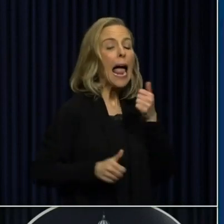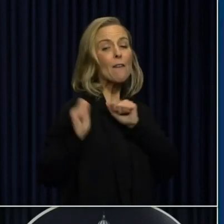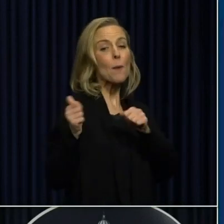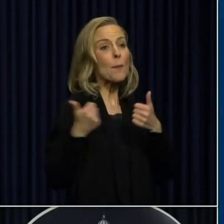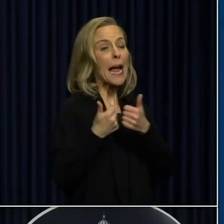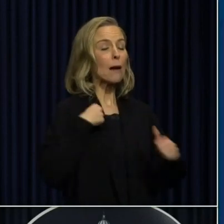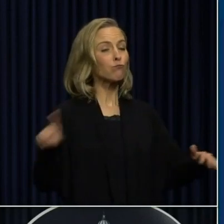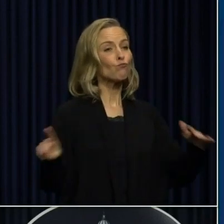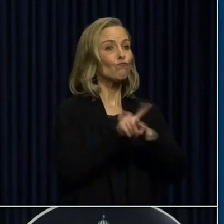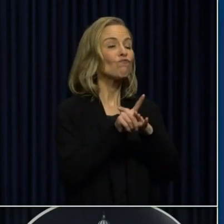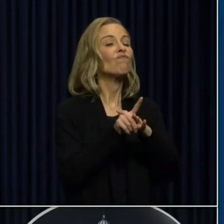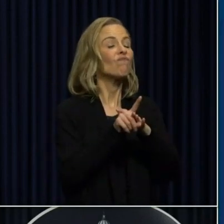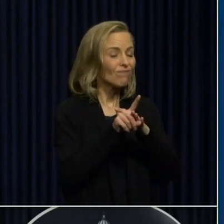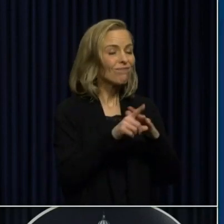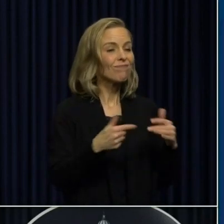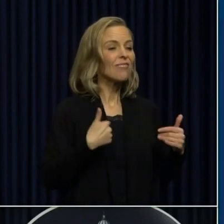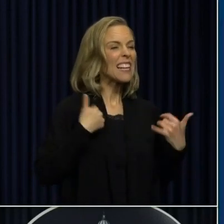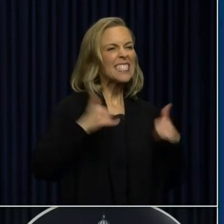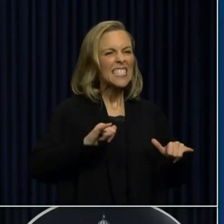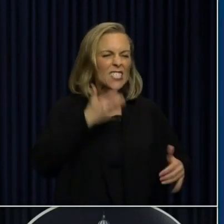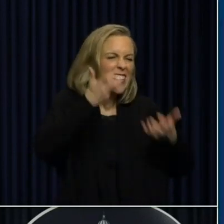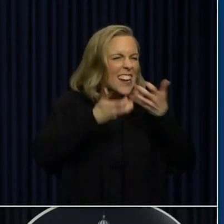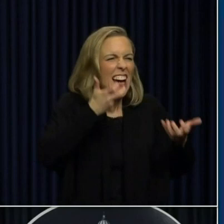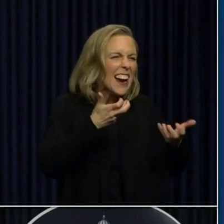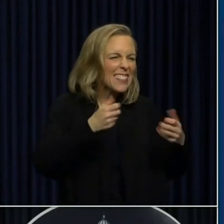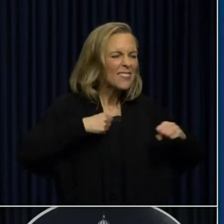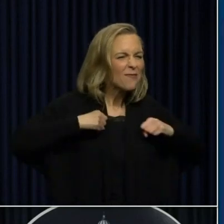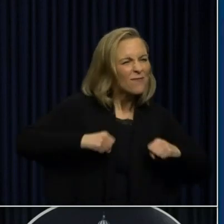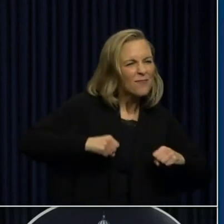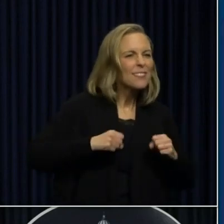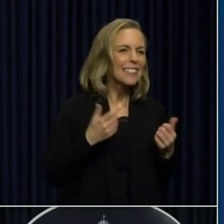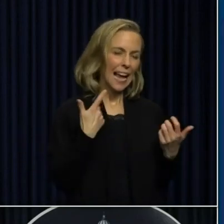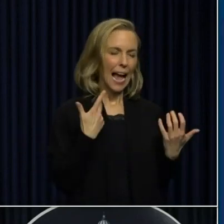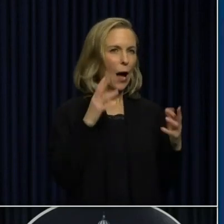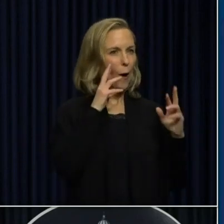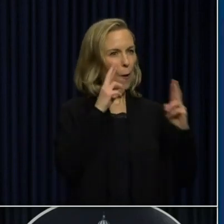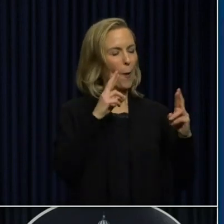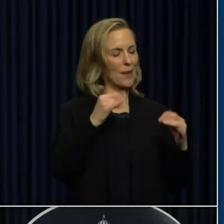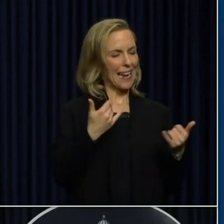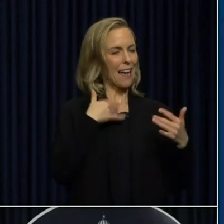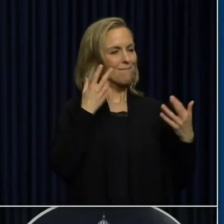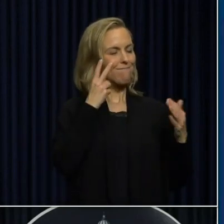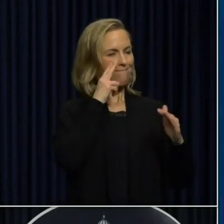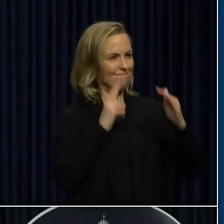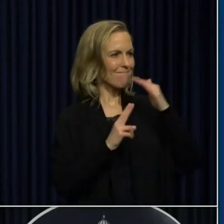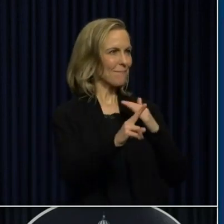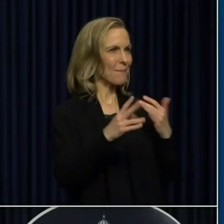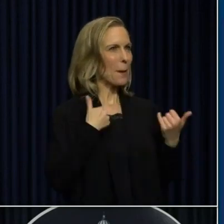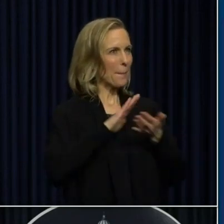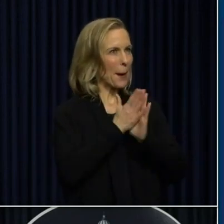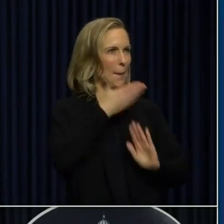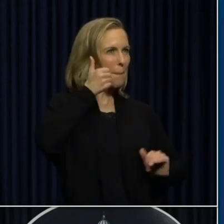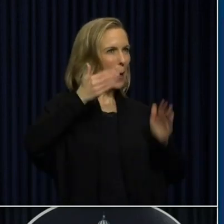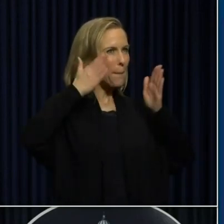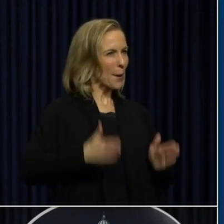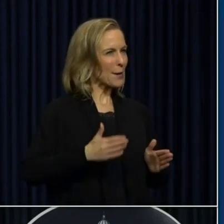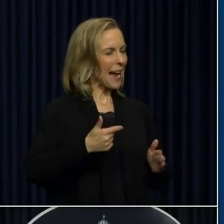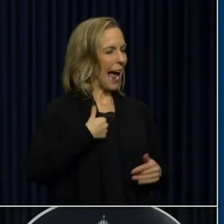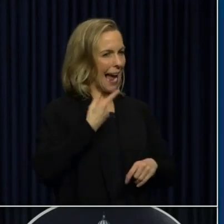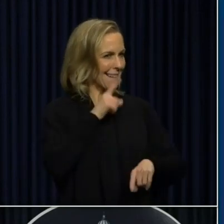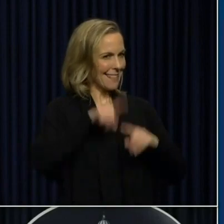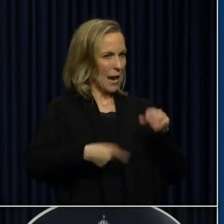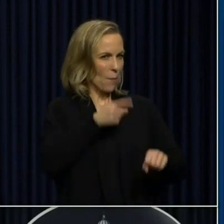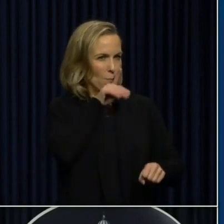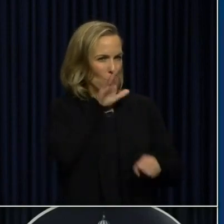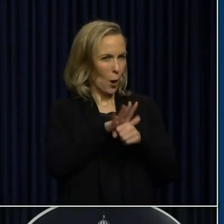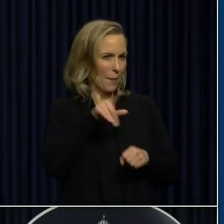at, and it still overwhelmed me every single time. I'm going to hopefully come out of this as a better person with this, but I can't promise to umpires